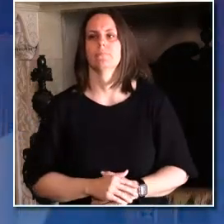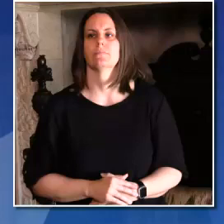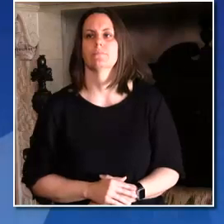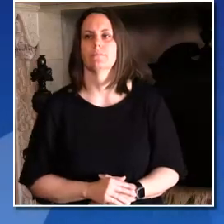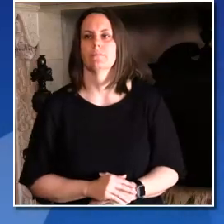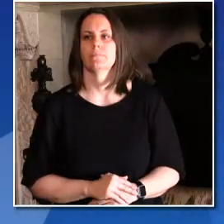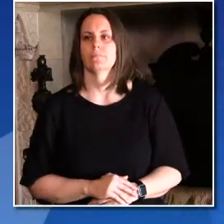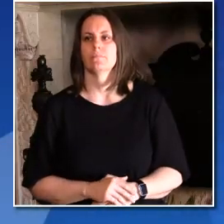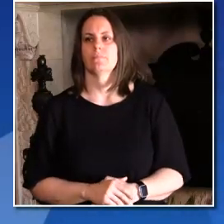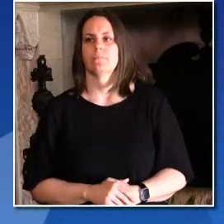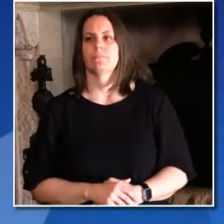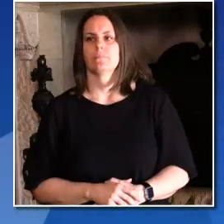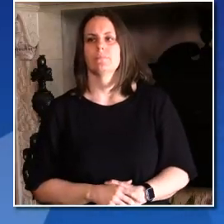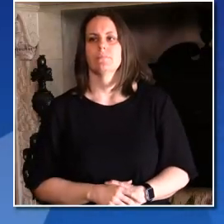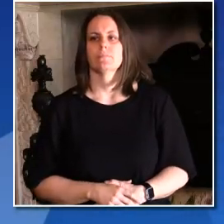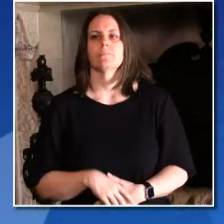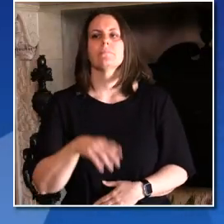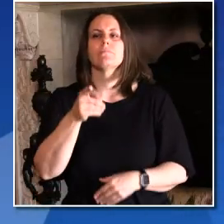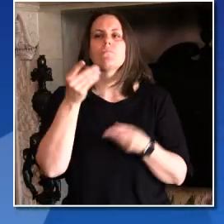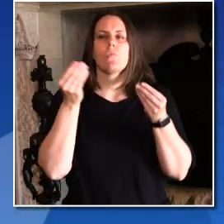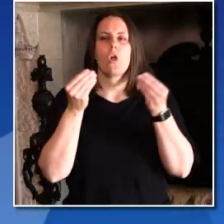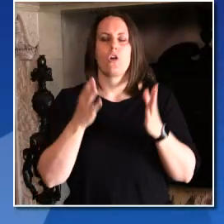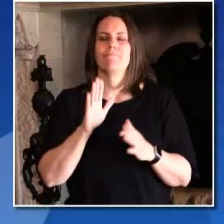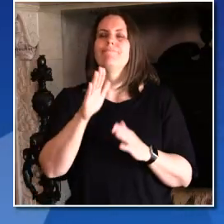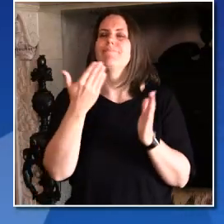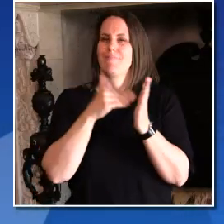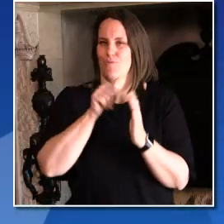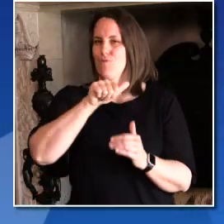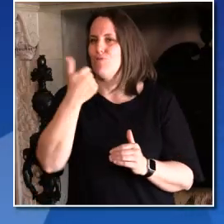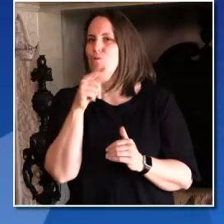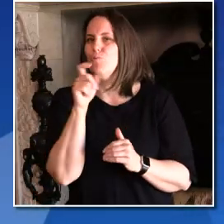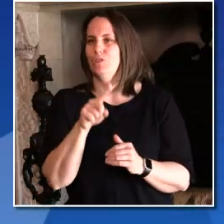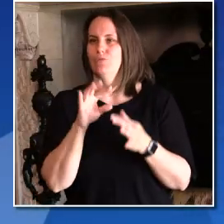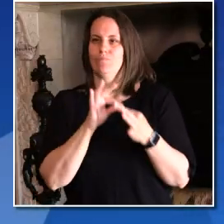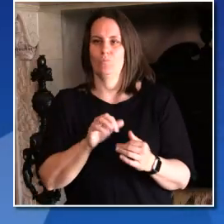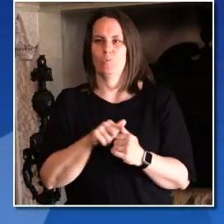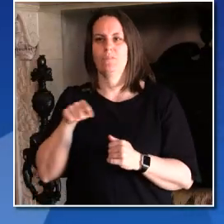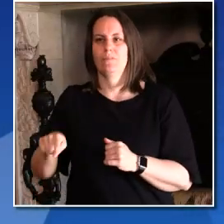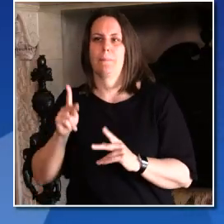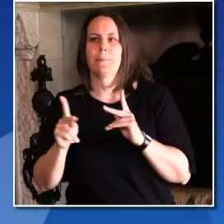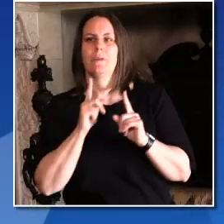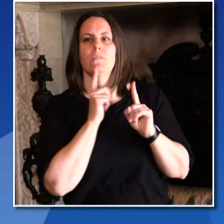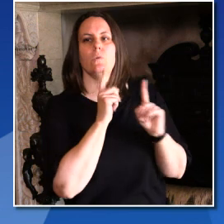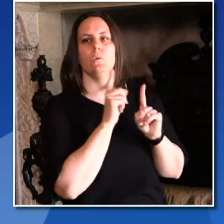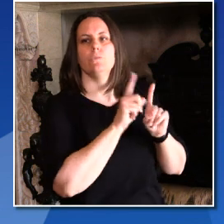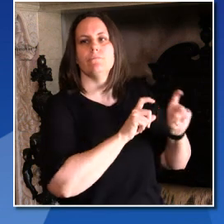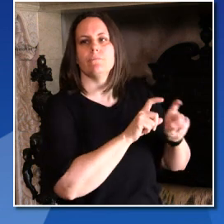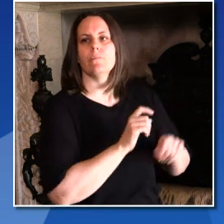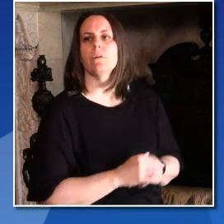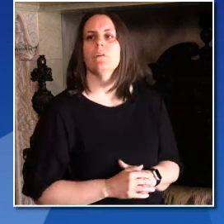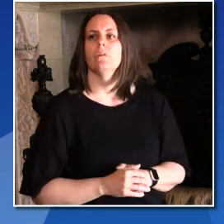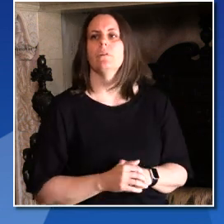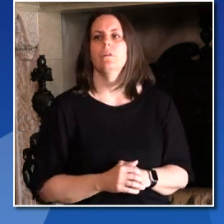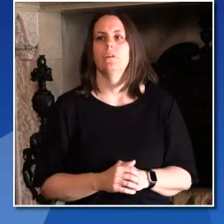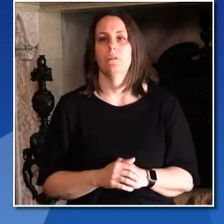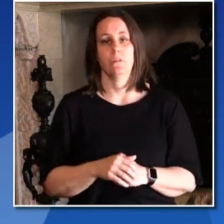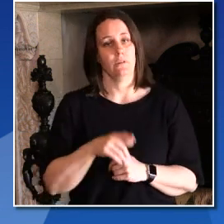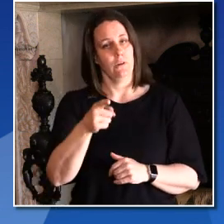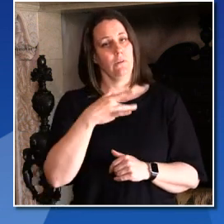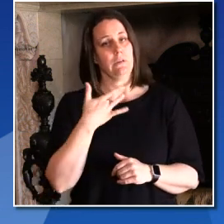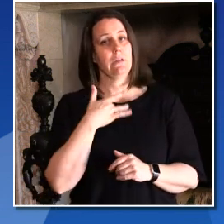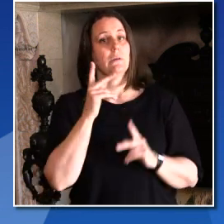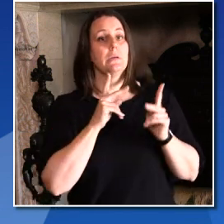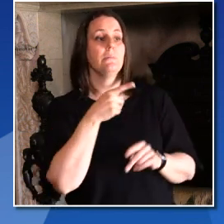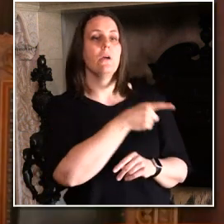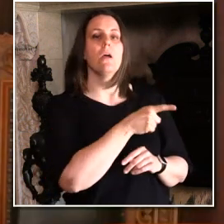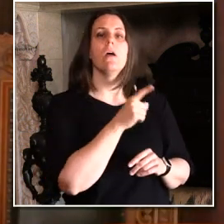tracing, we're getting a question about whether or not you are sure you can guarantee that people are being truthful when they answer these questions.